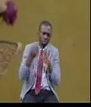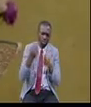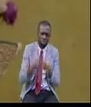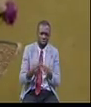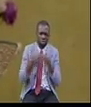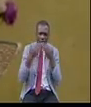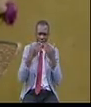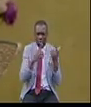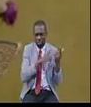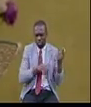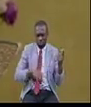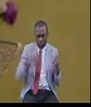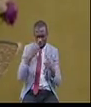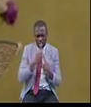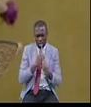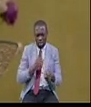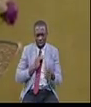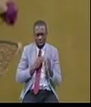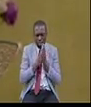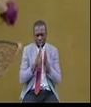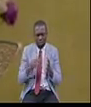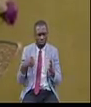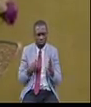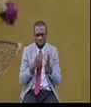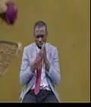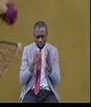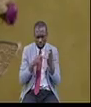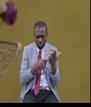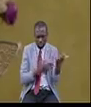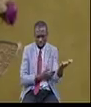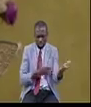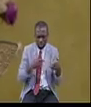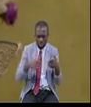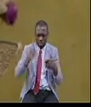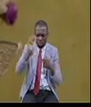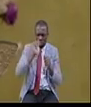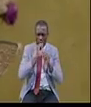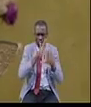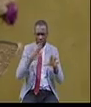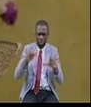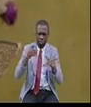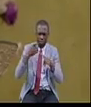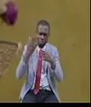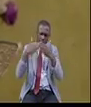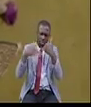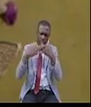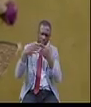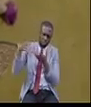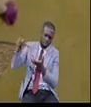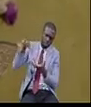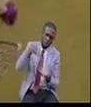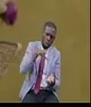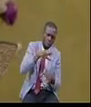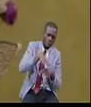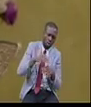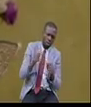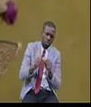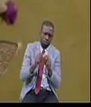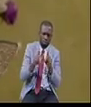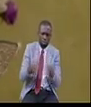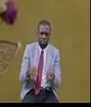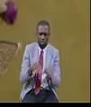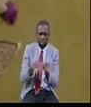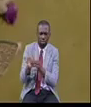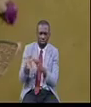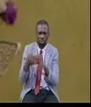blessing from heaven, oh God, flow into every life in Jesus' name. Thank you, Lord, because we know you have answered our prayers, Lord.